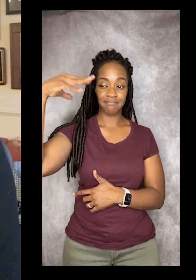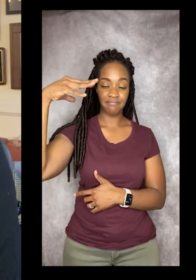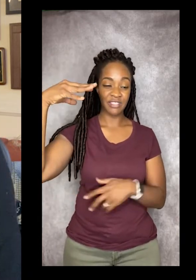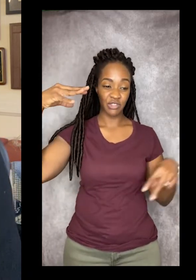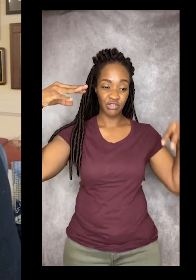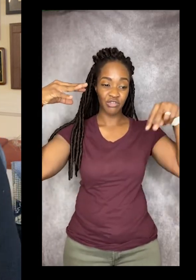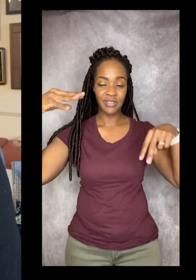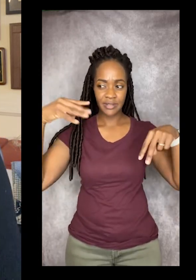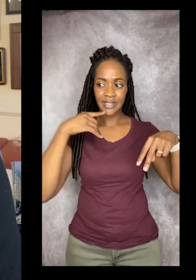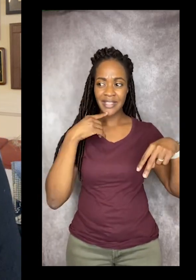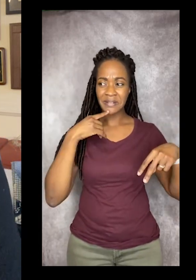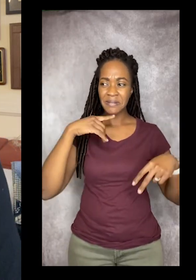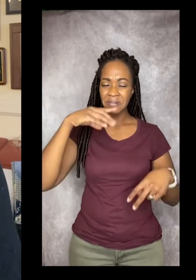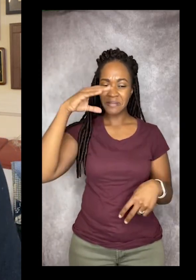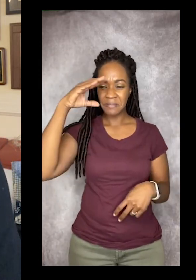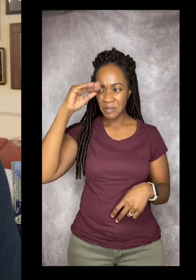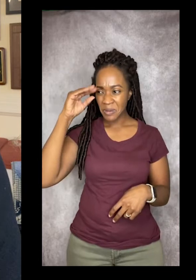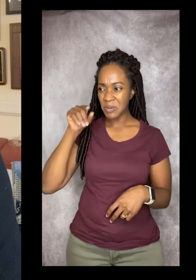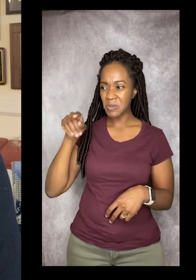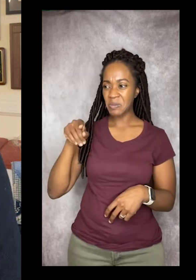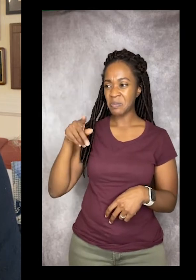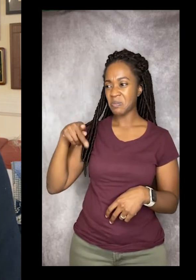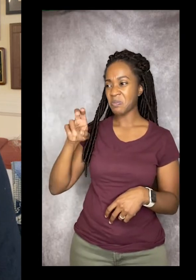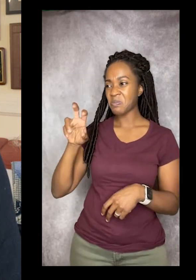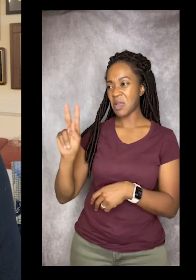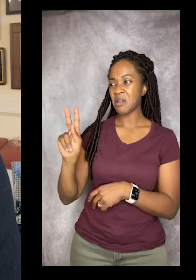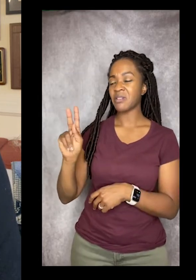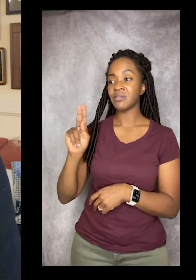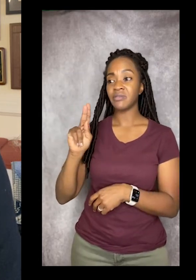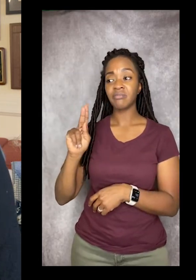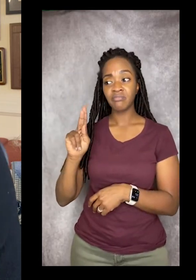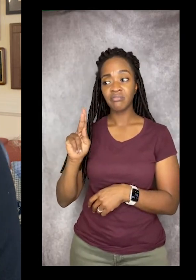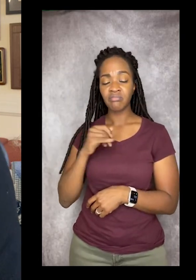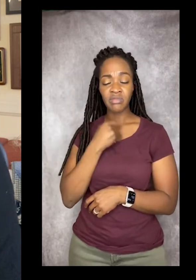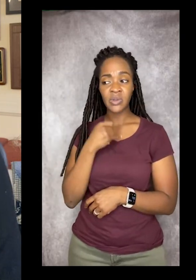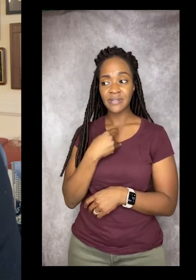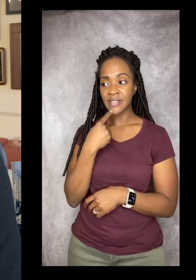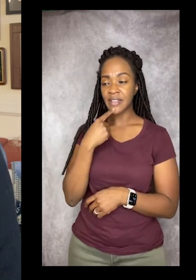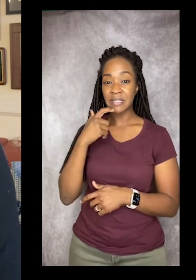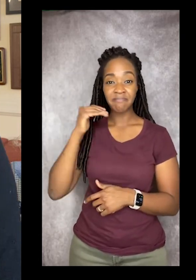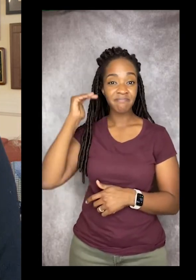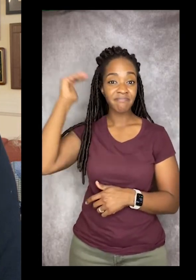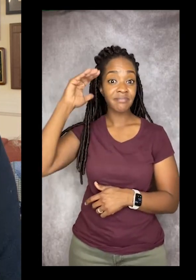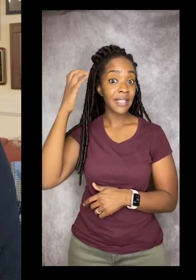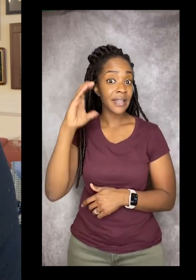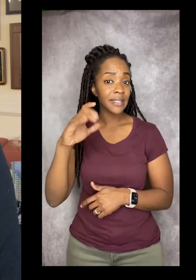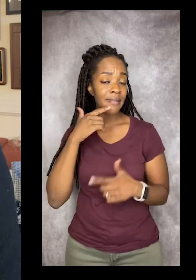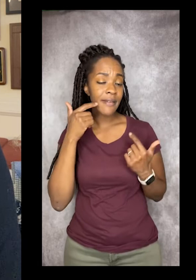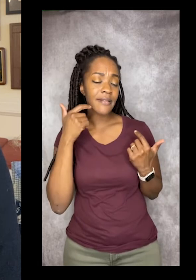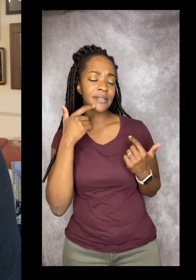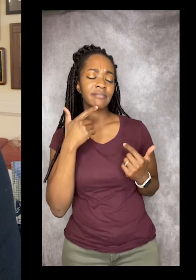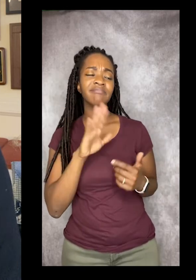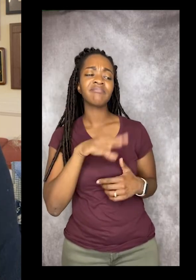a punk," Joseph said. The bigger boy laughed and said, "Stop playing." Joseph trailed his